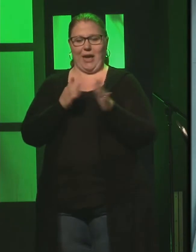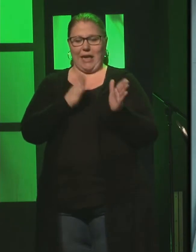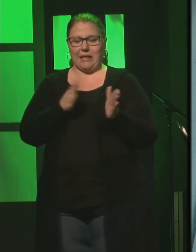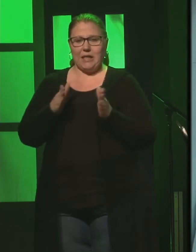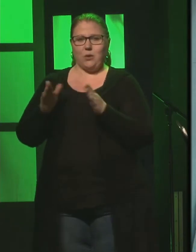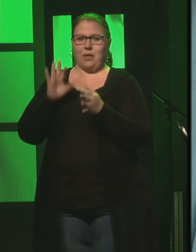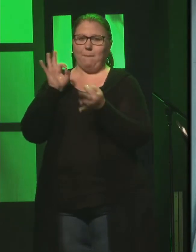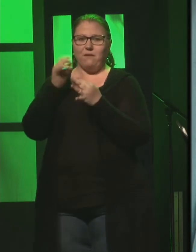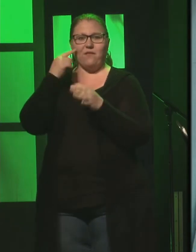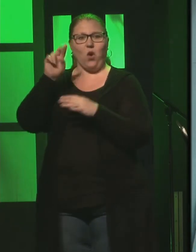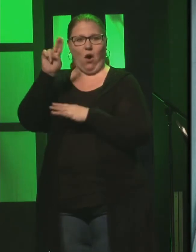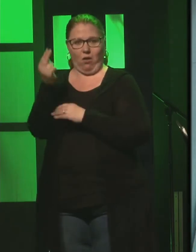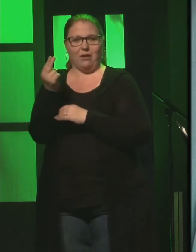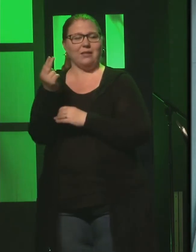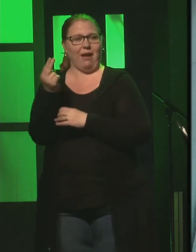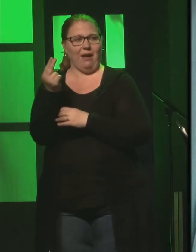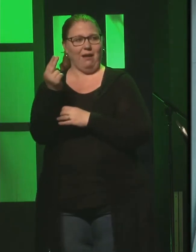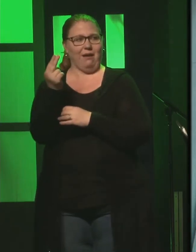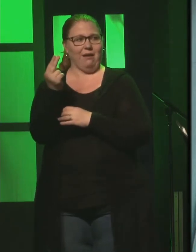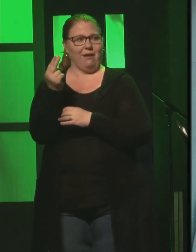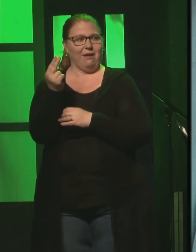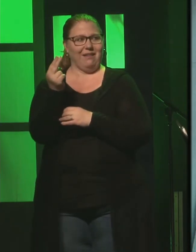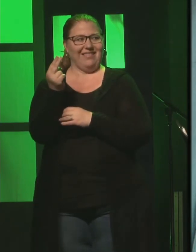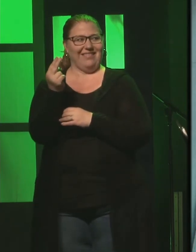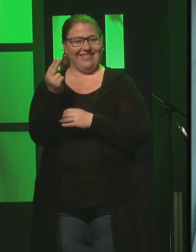for a holiday.